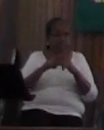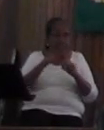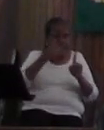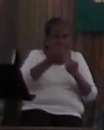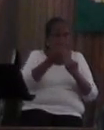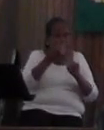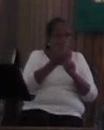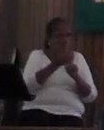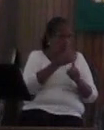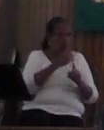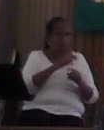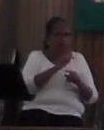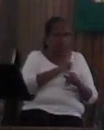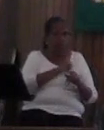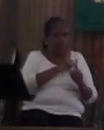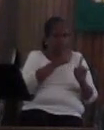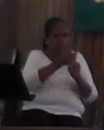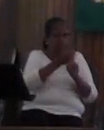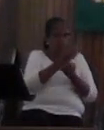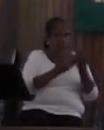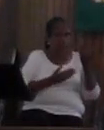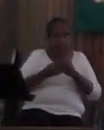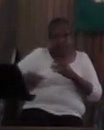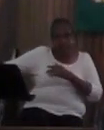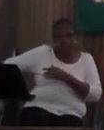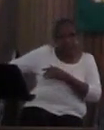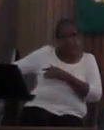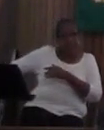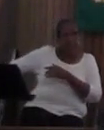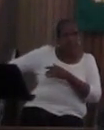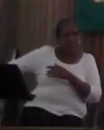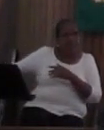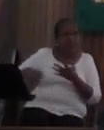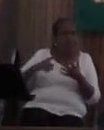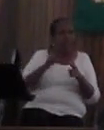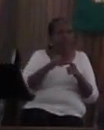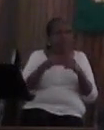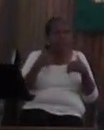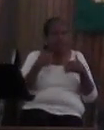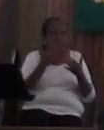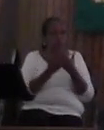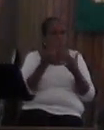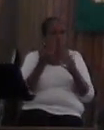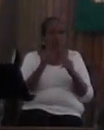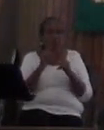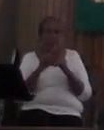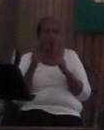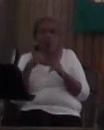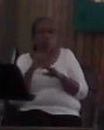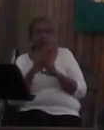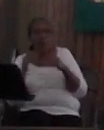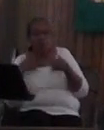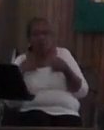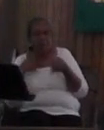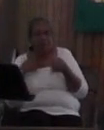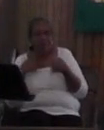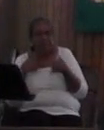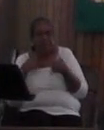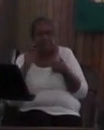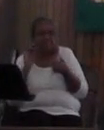Jesus. But the Jewish converts did not have that chance, and neither will we. But that is what faith